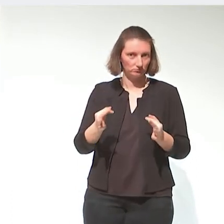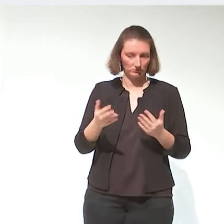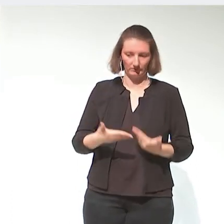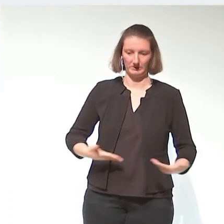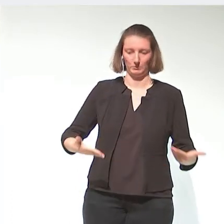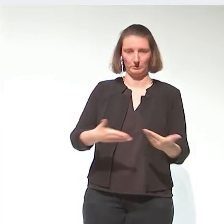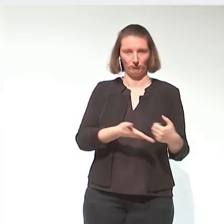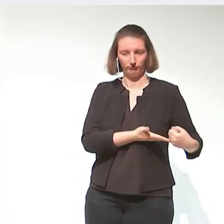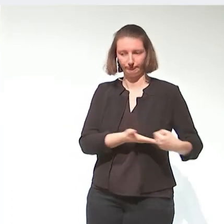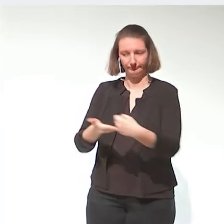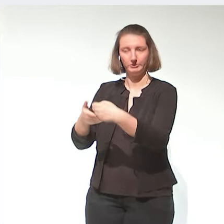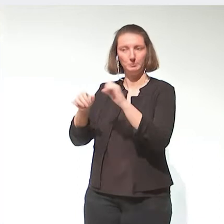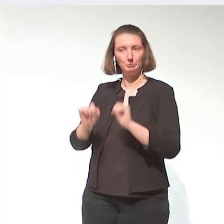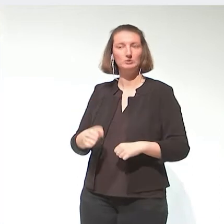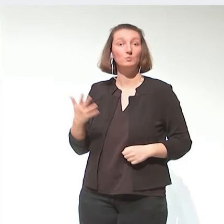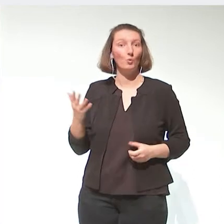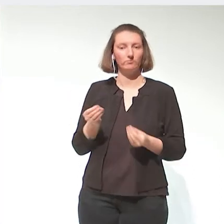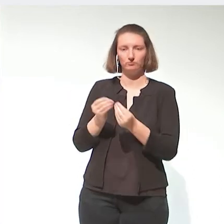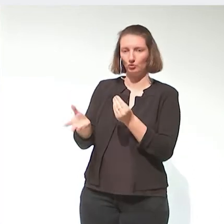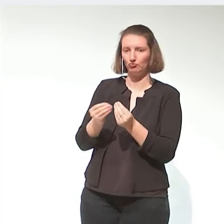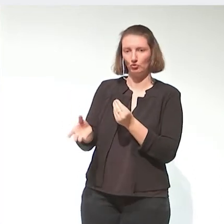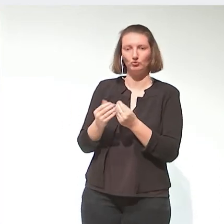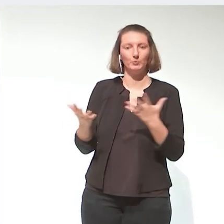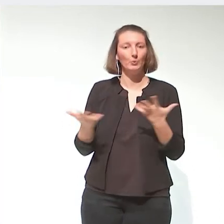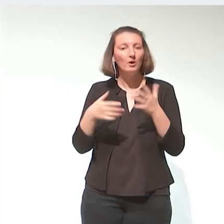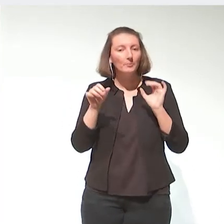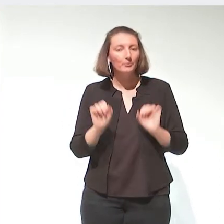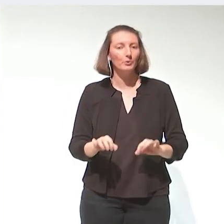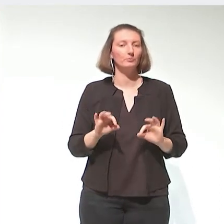facilities. We have to support